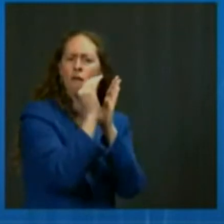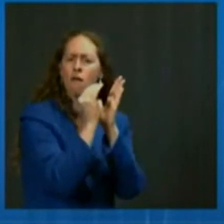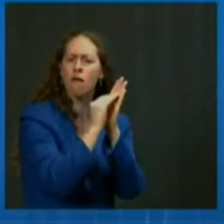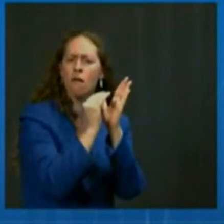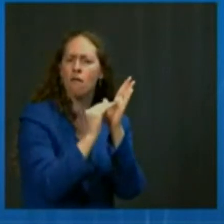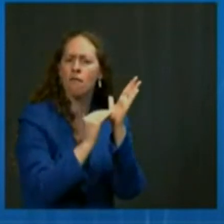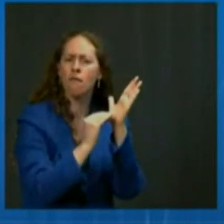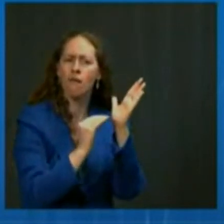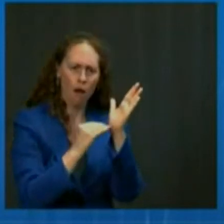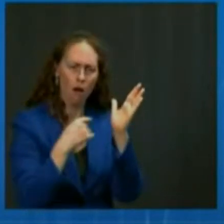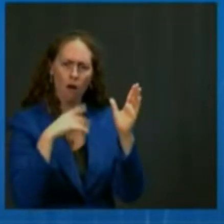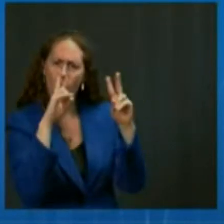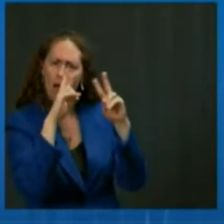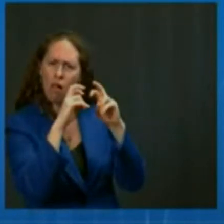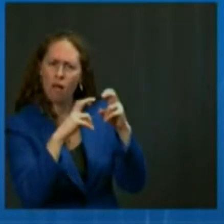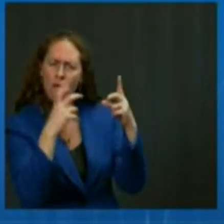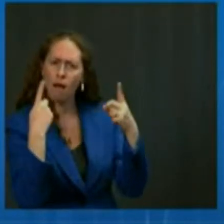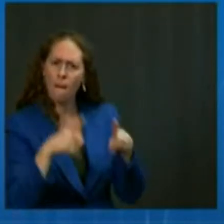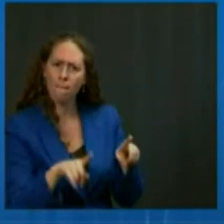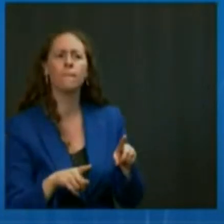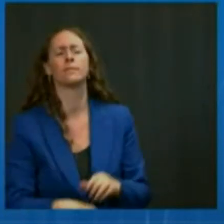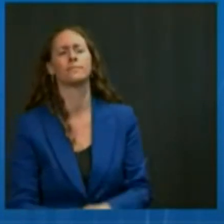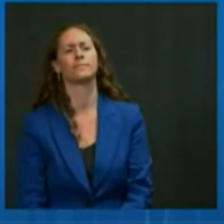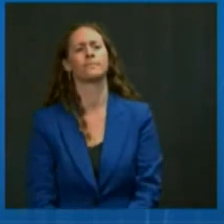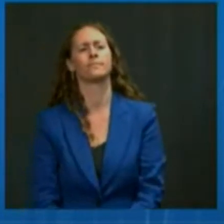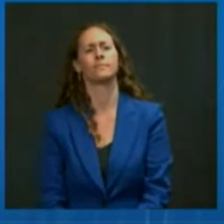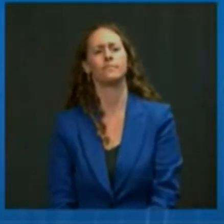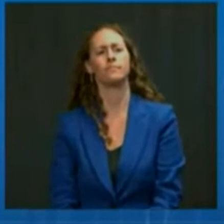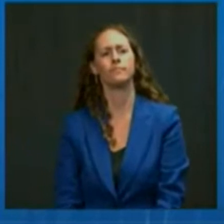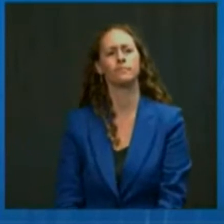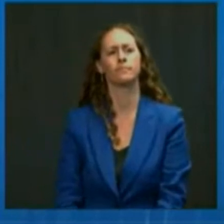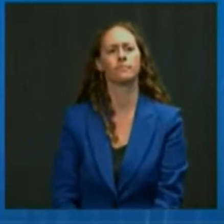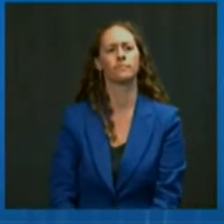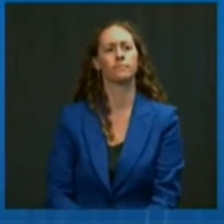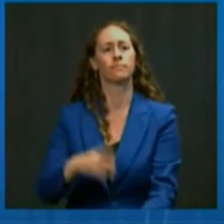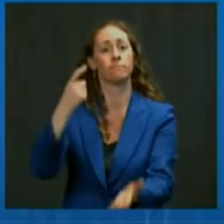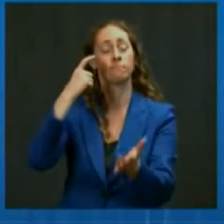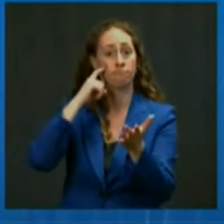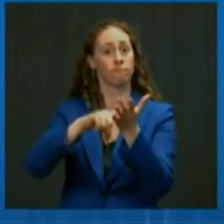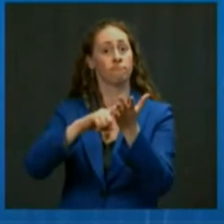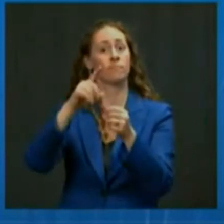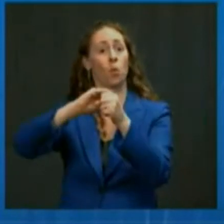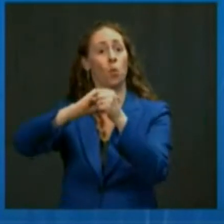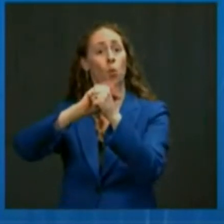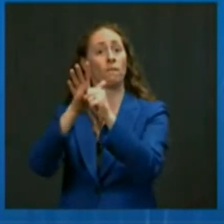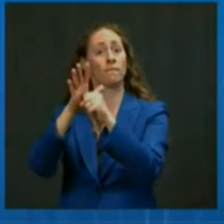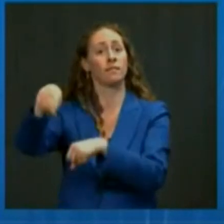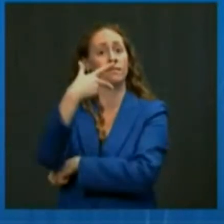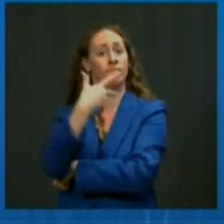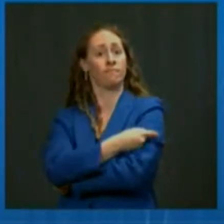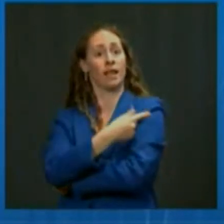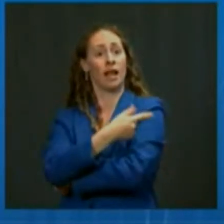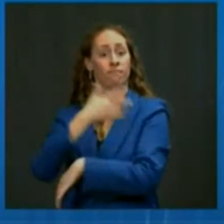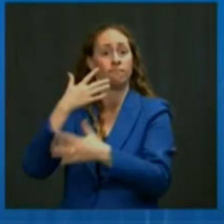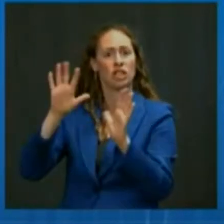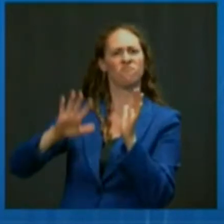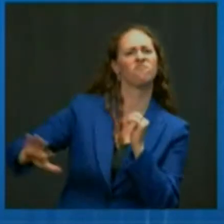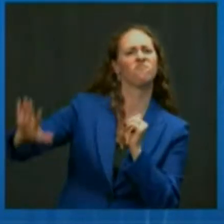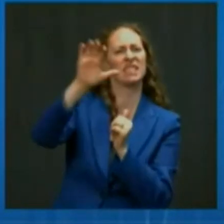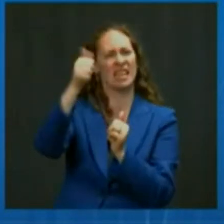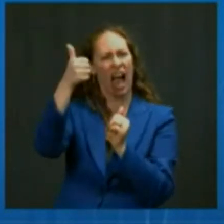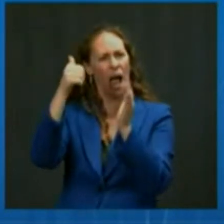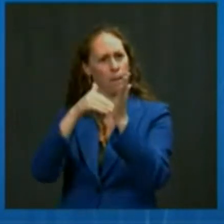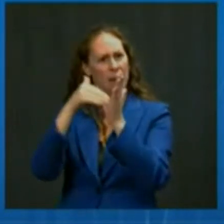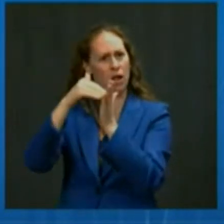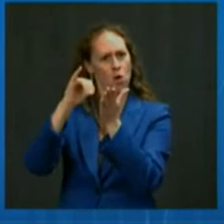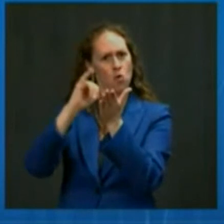over time for more than 10 million New Yorkers of all ages. Vaccine effectiveness in May, early during